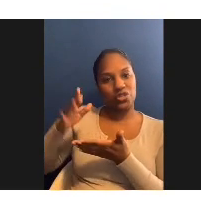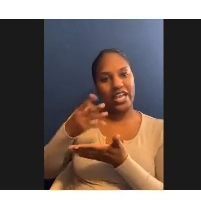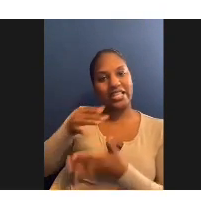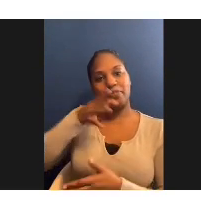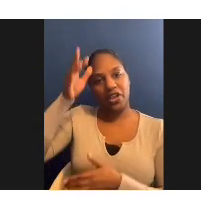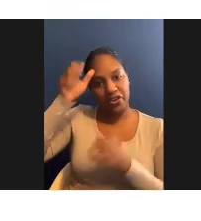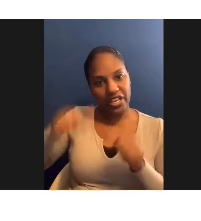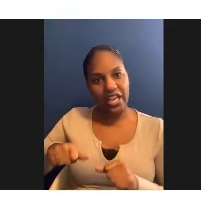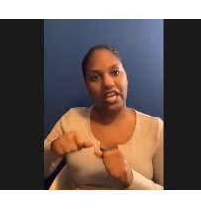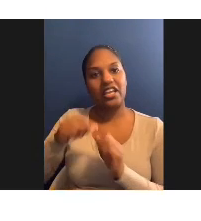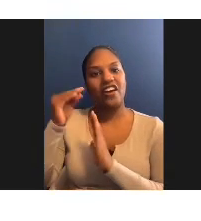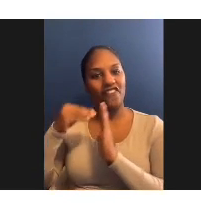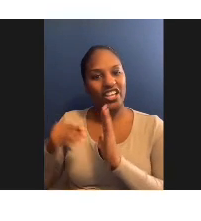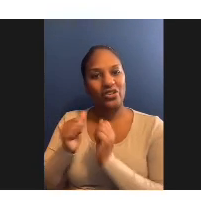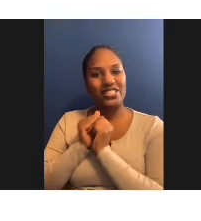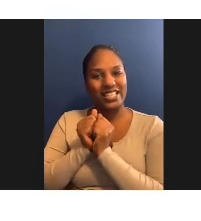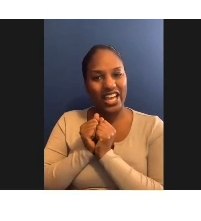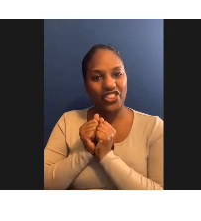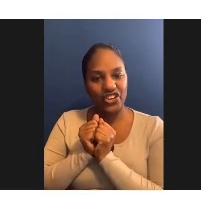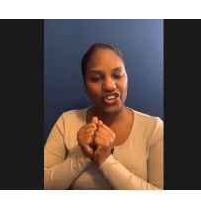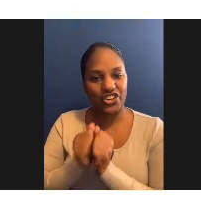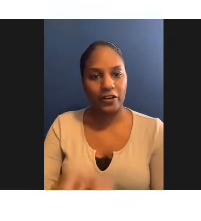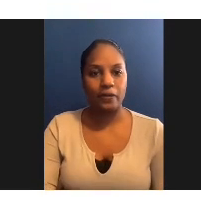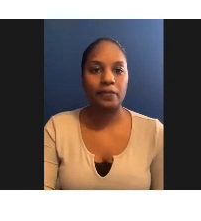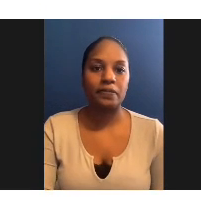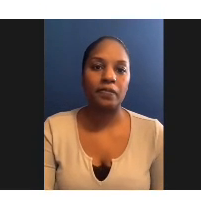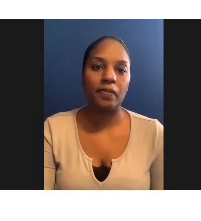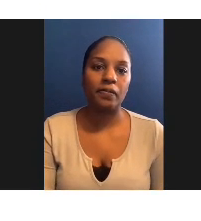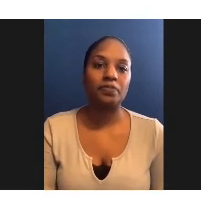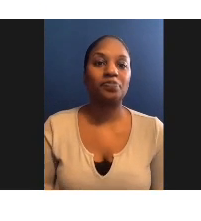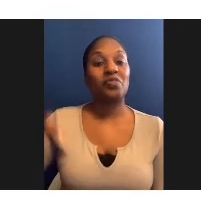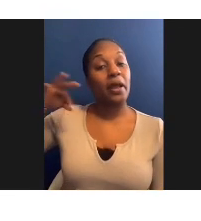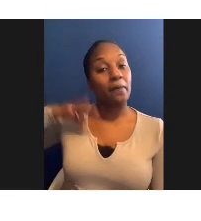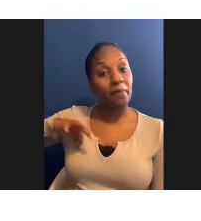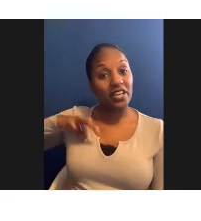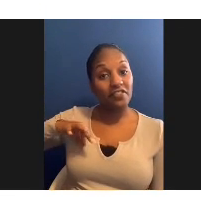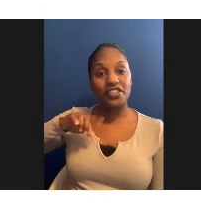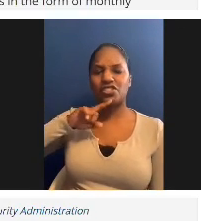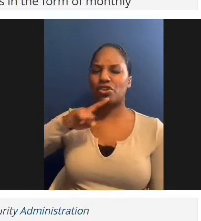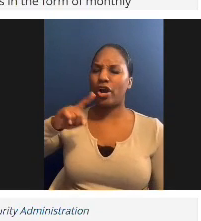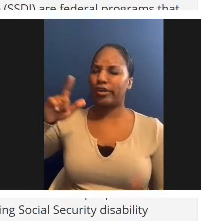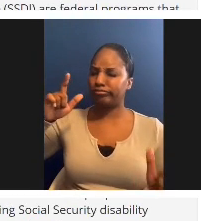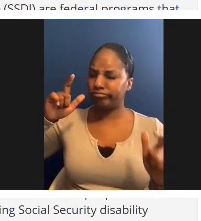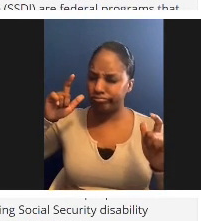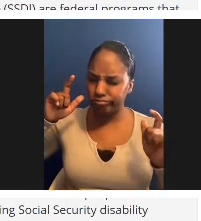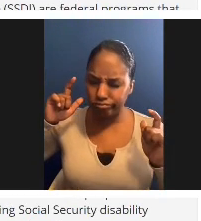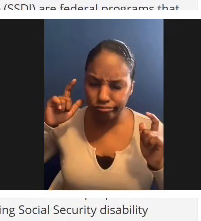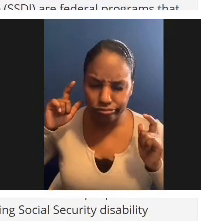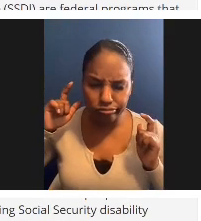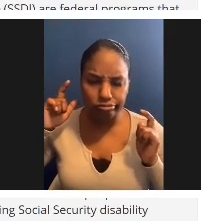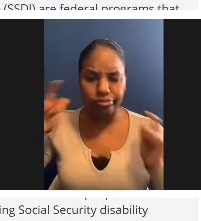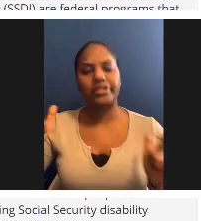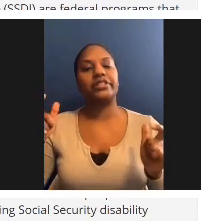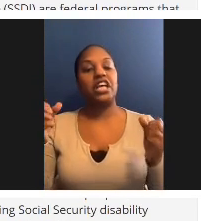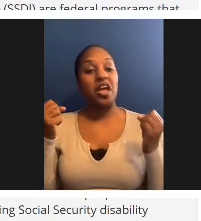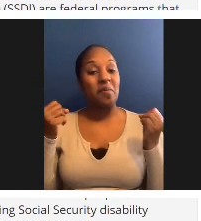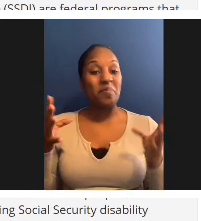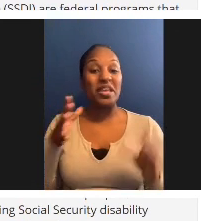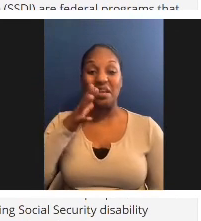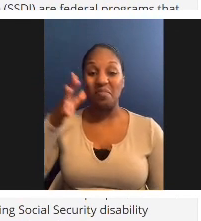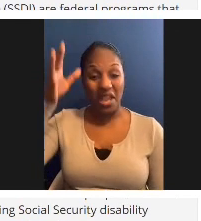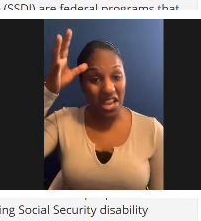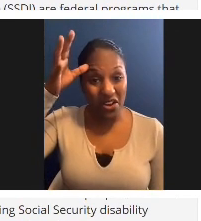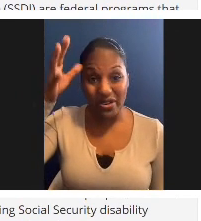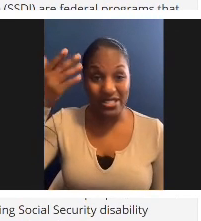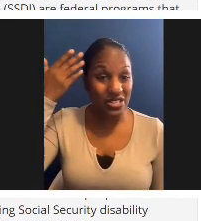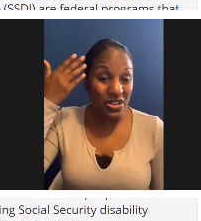purse or their billfolds. Benefits are huge. Many parents do